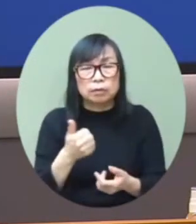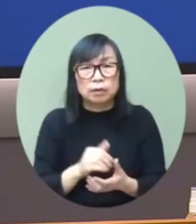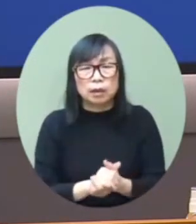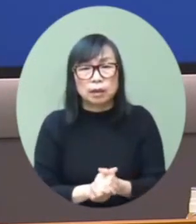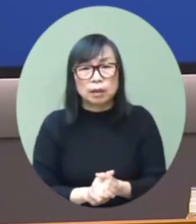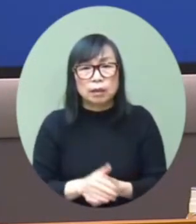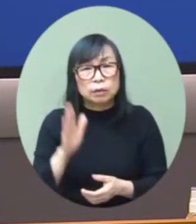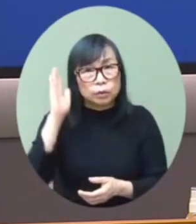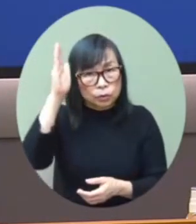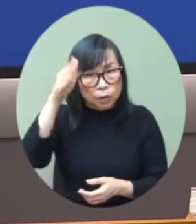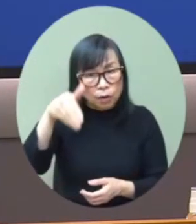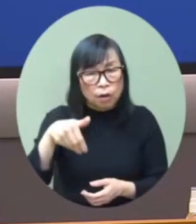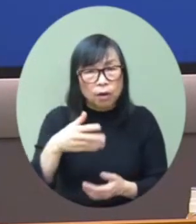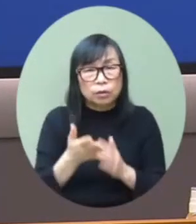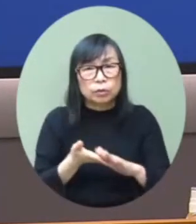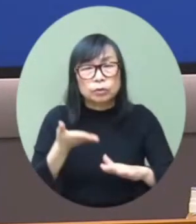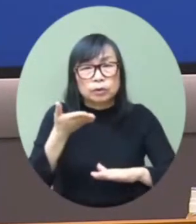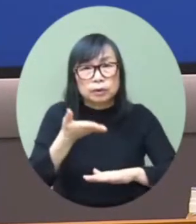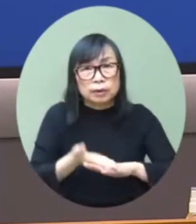more accurate.